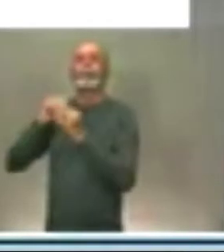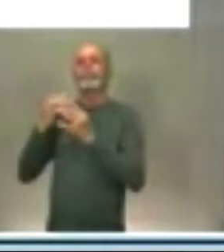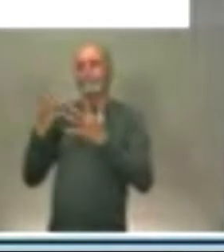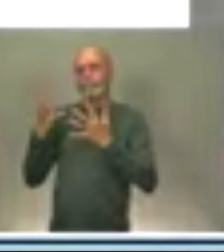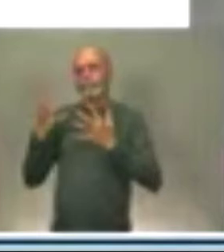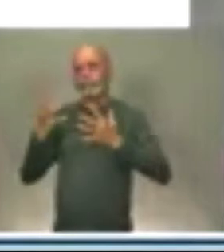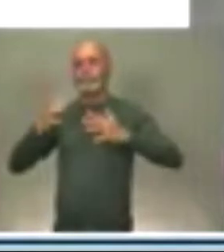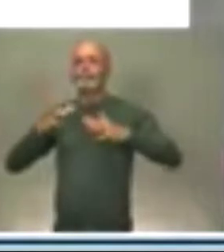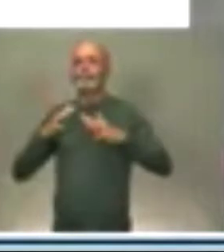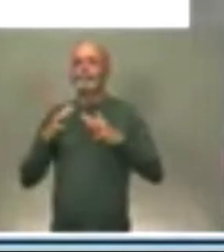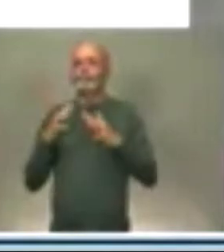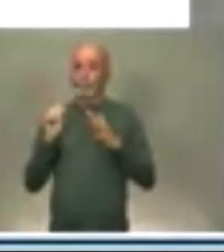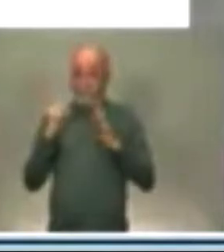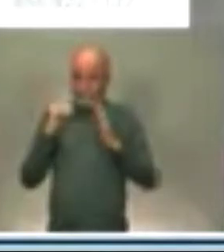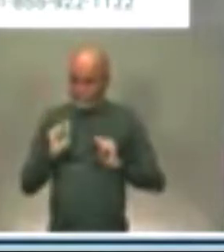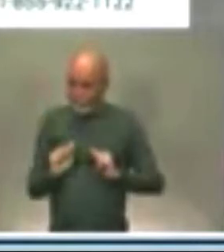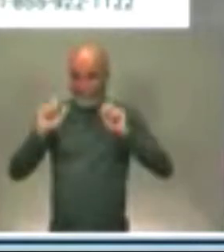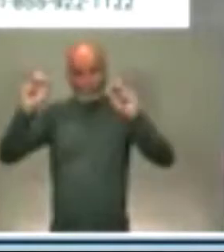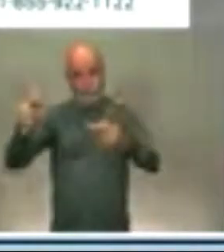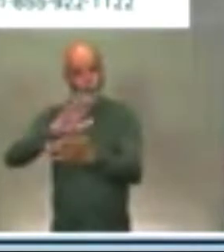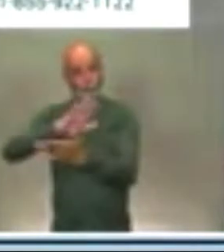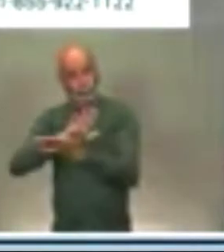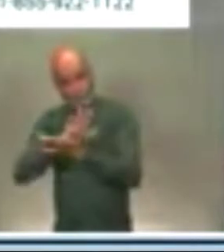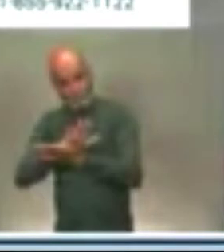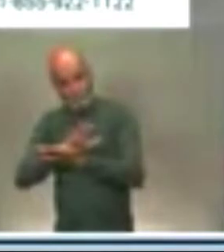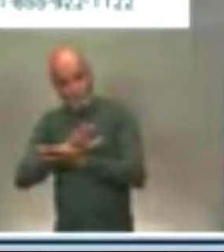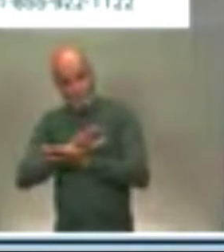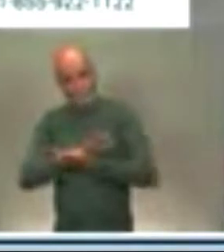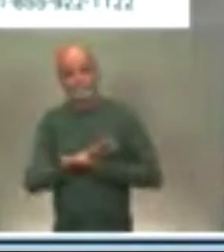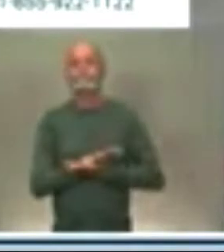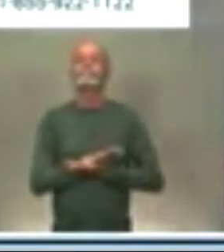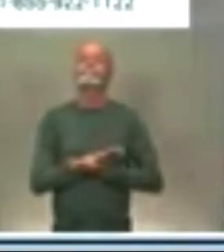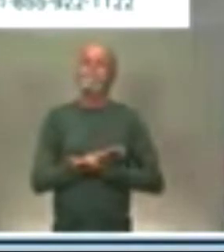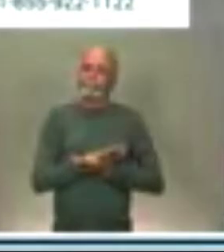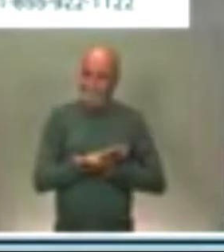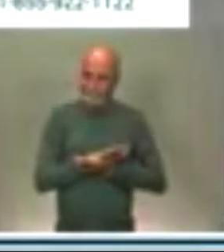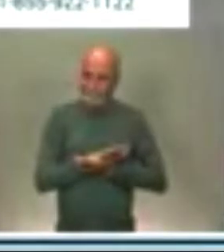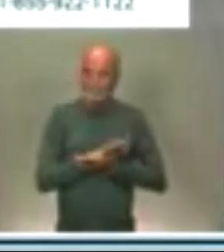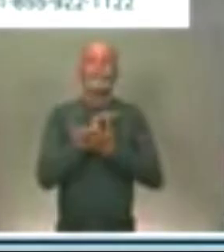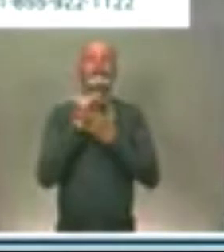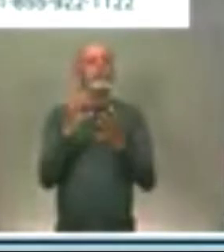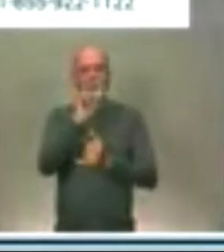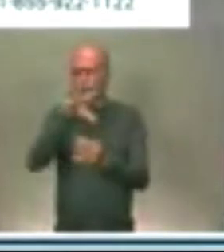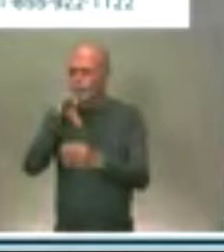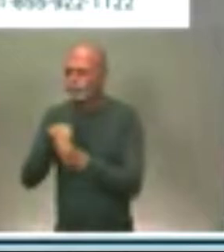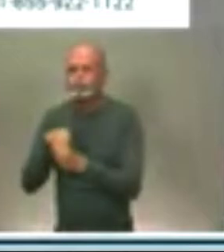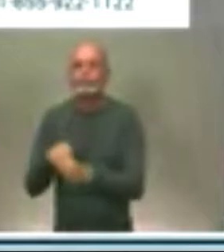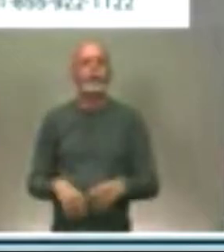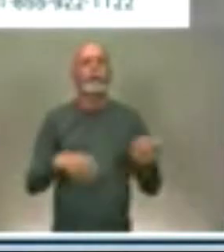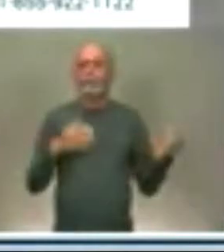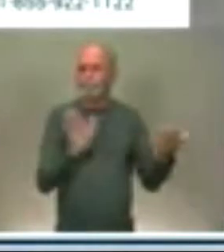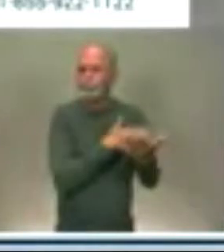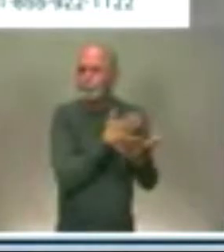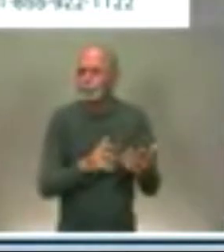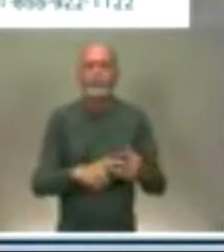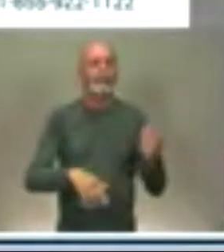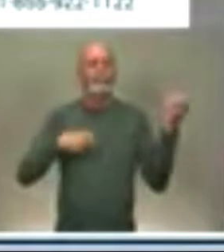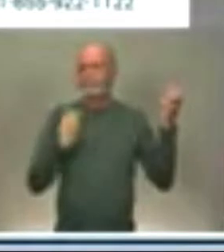The back-to-school plan sees a return to all school activities like sports, band, music, food programs, and